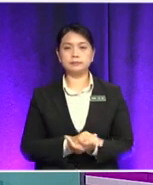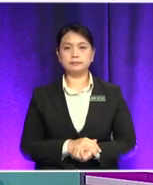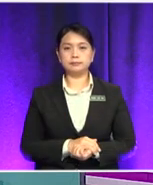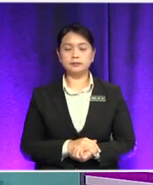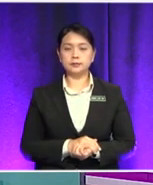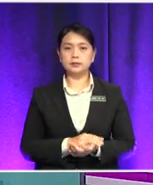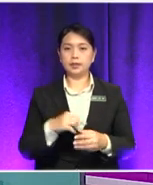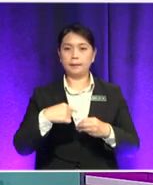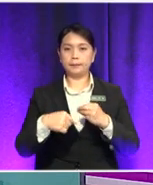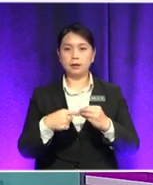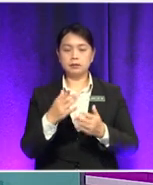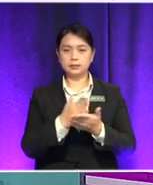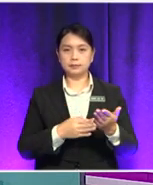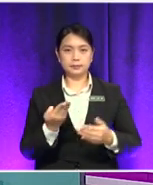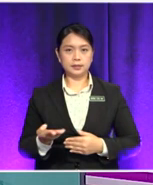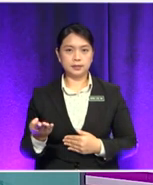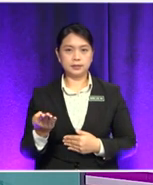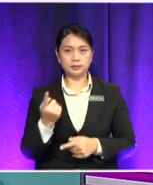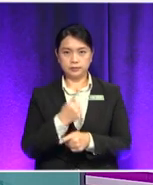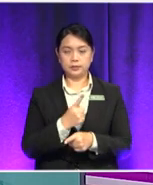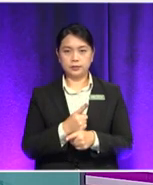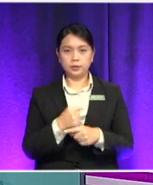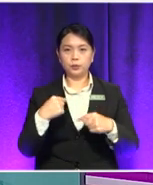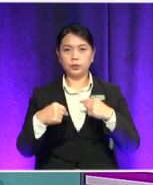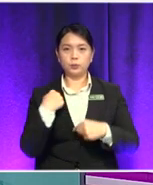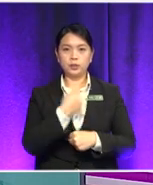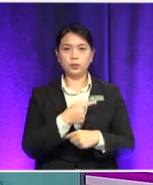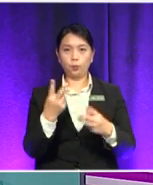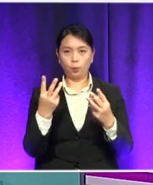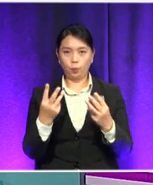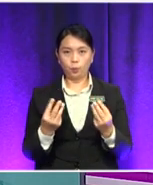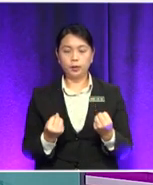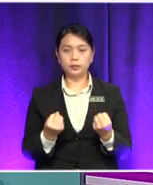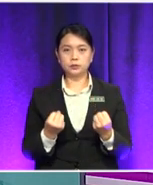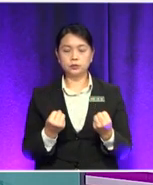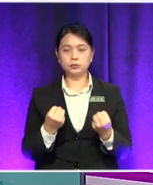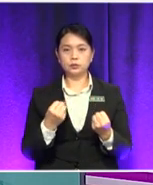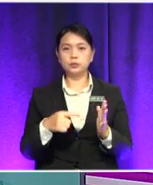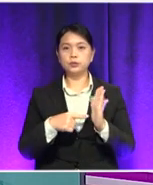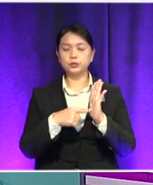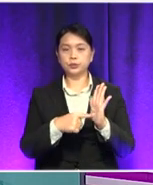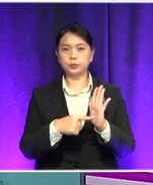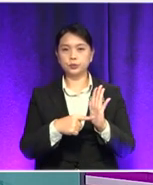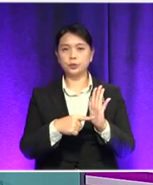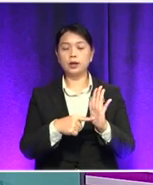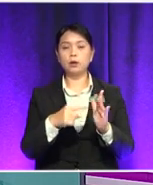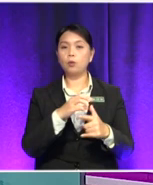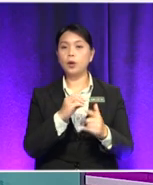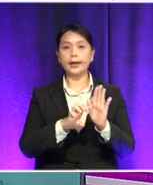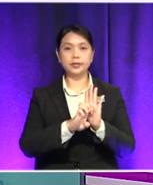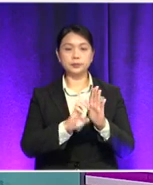manners about something, right? True. When we want to express our feelings, opinion, and thoughts,